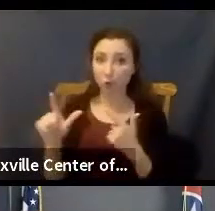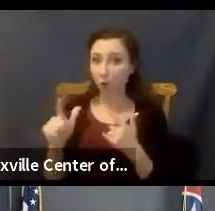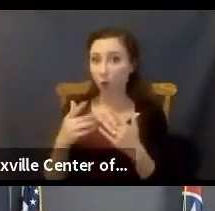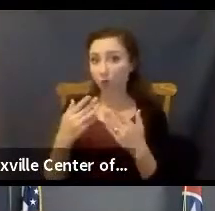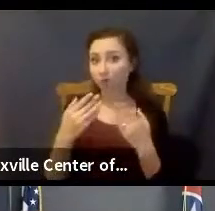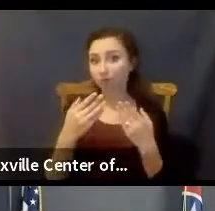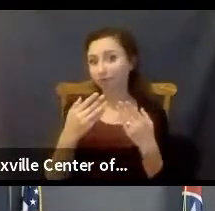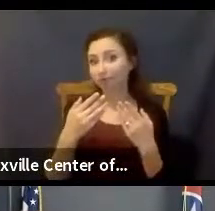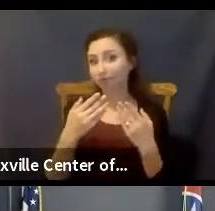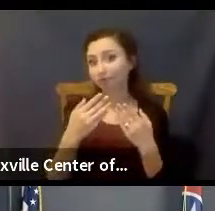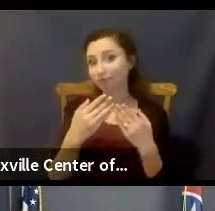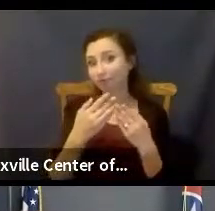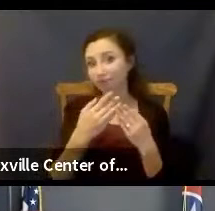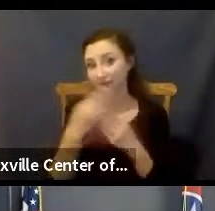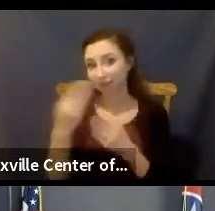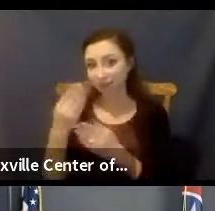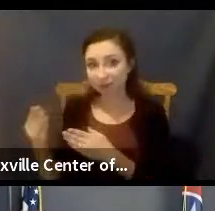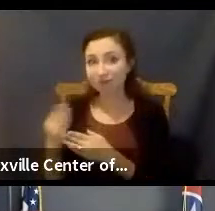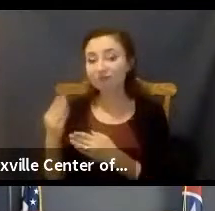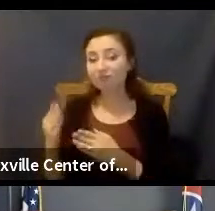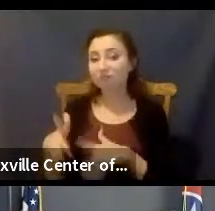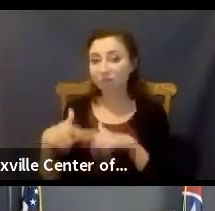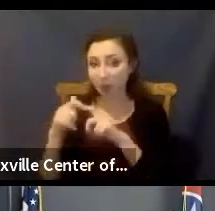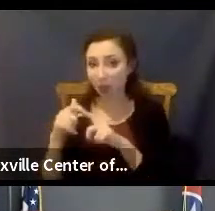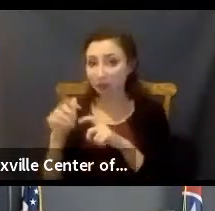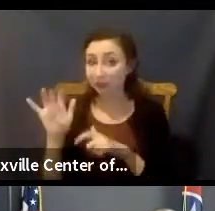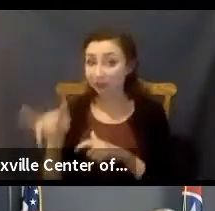sales cease, just from her perspective?